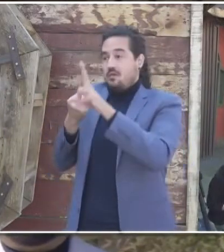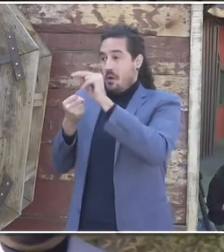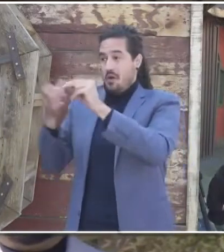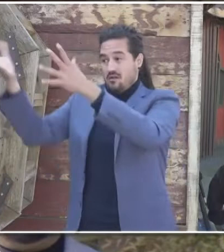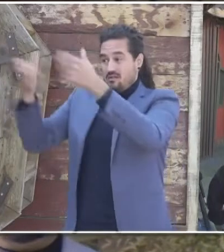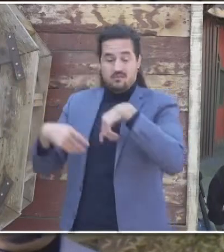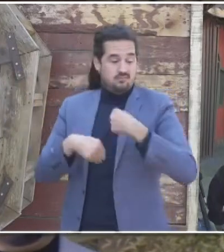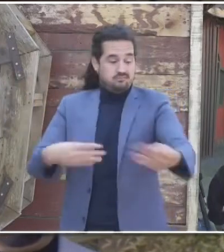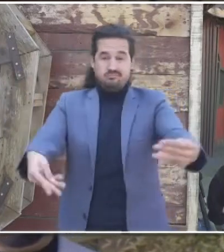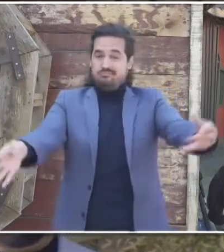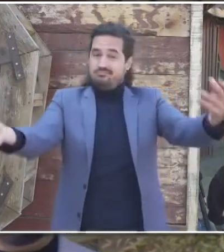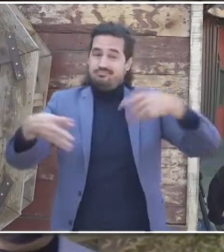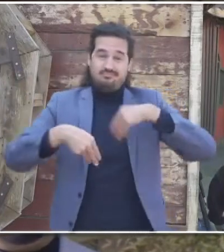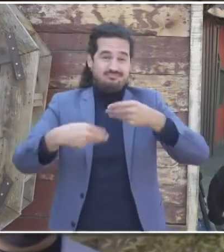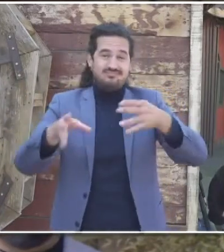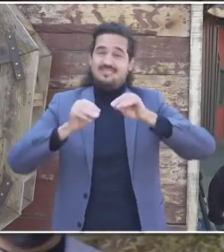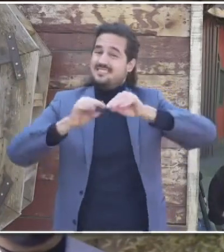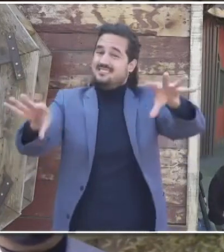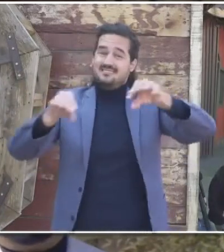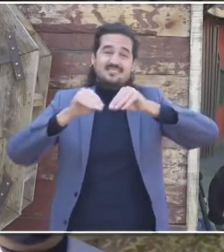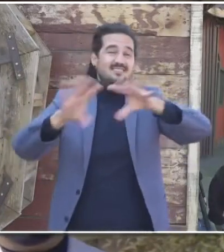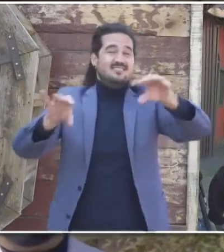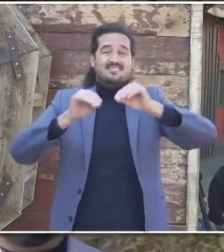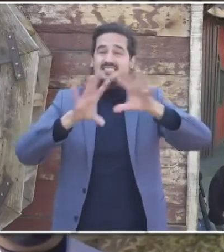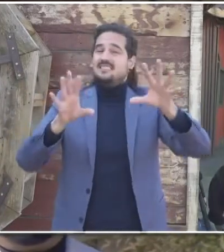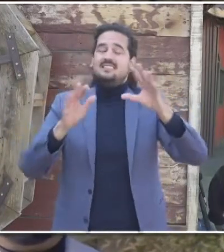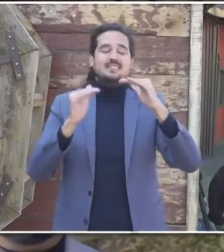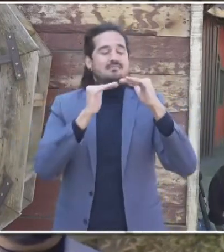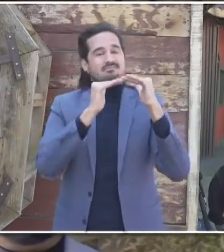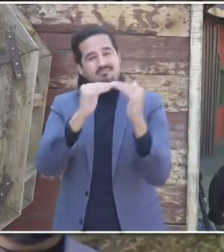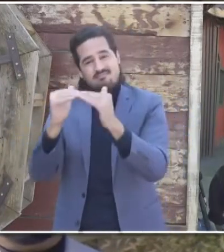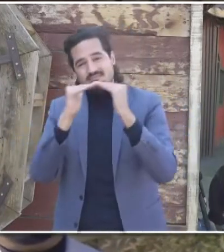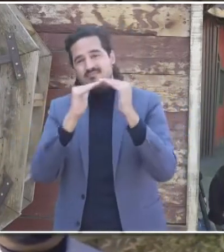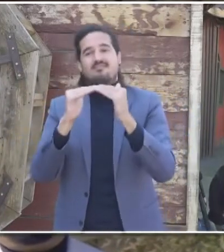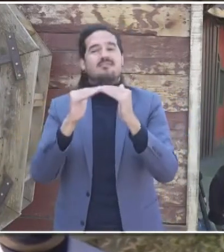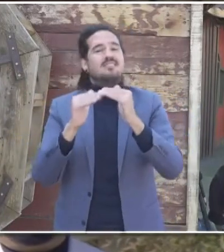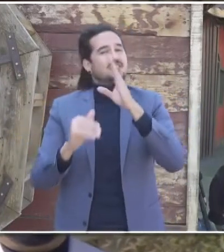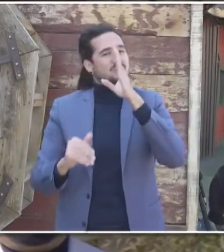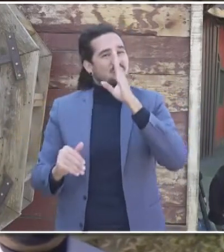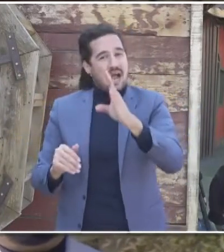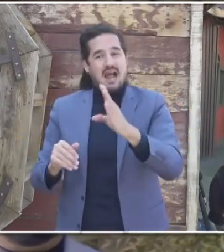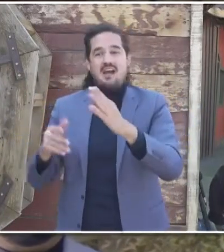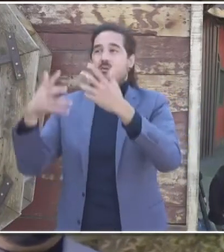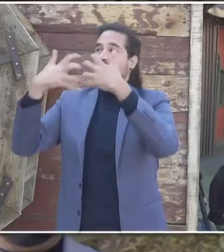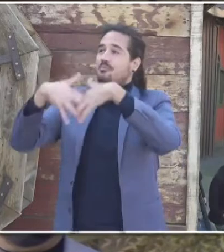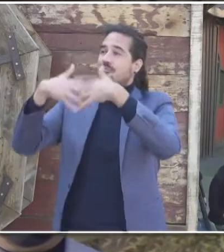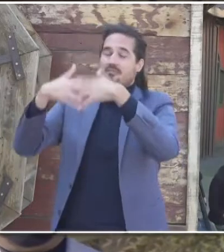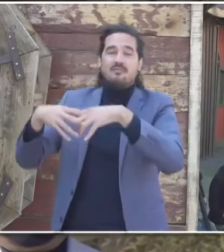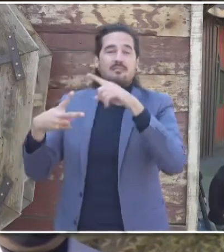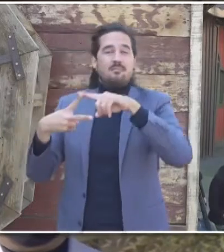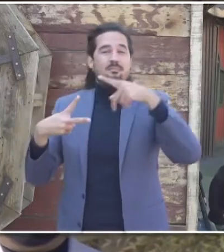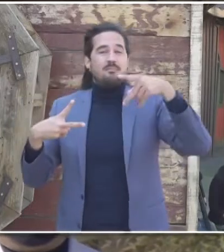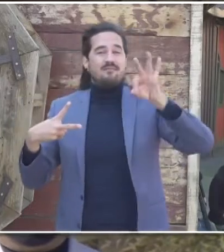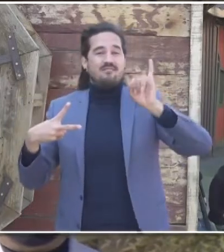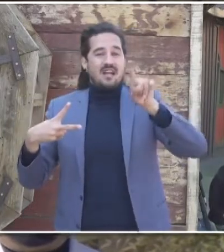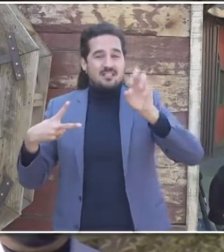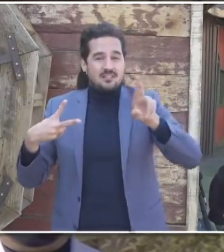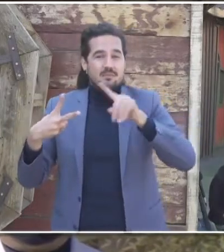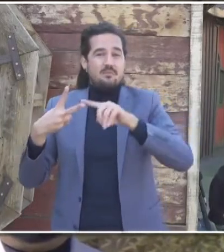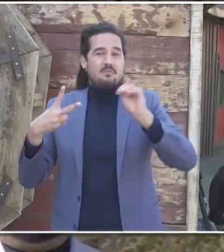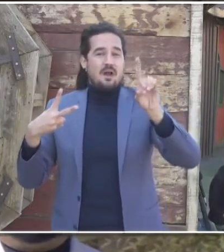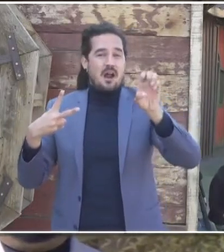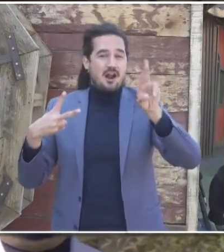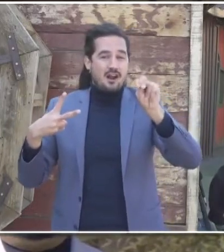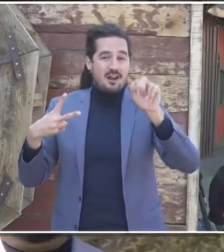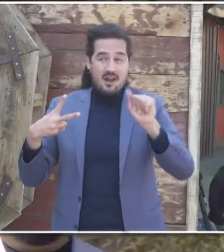that comes directly from Pfizer to providers and comes from a third-party provider, McKesson, on behalf